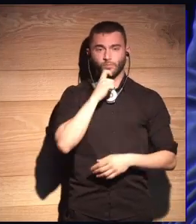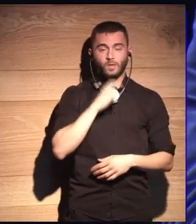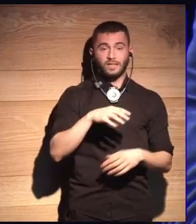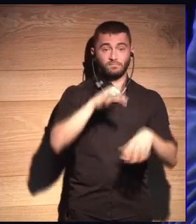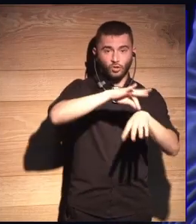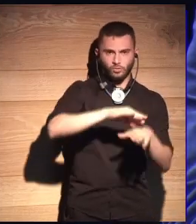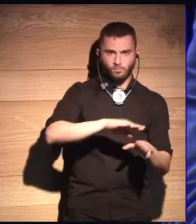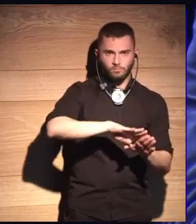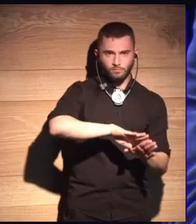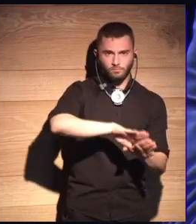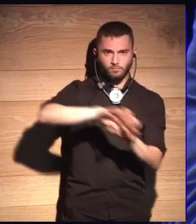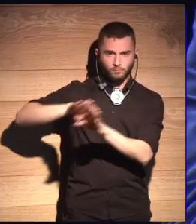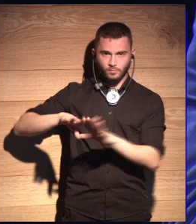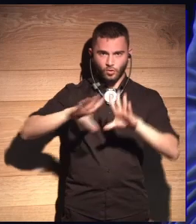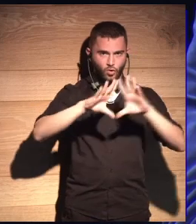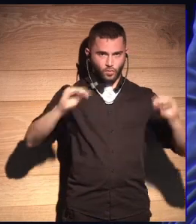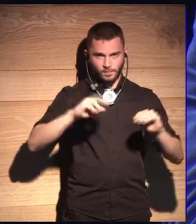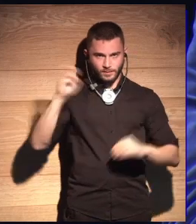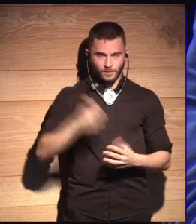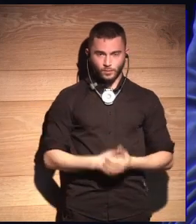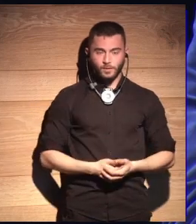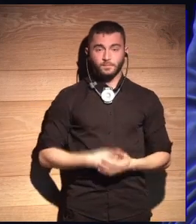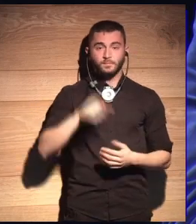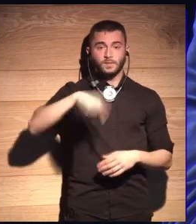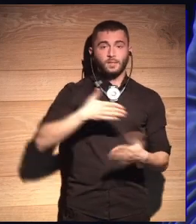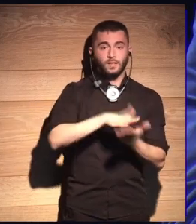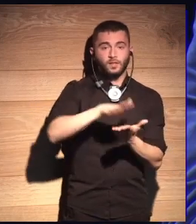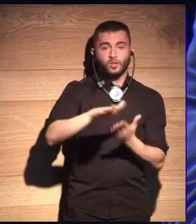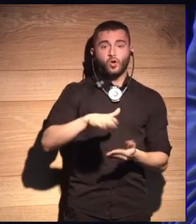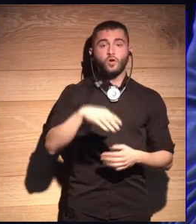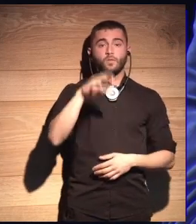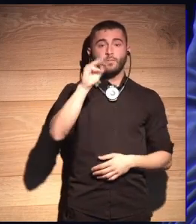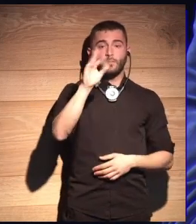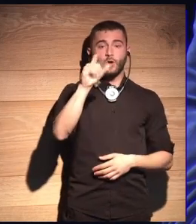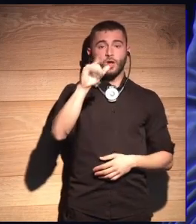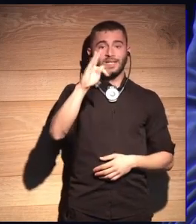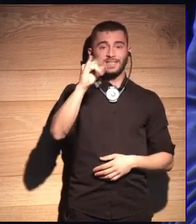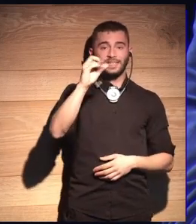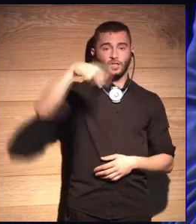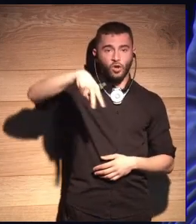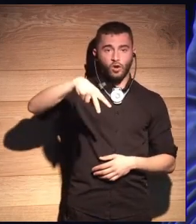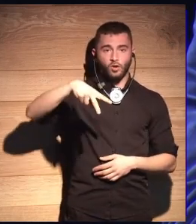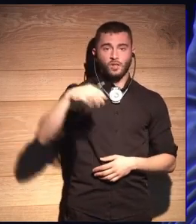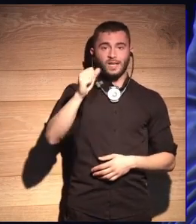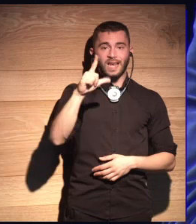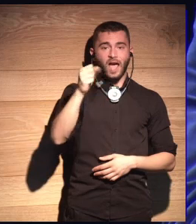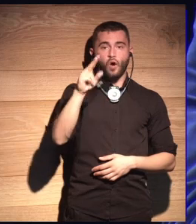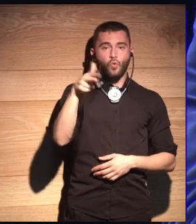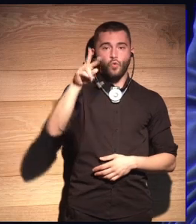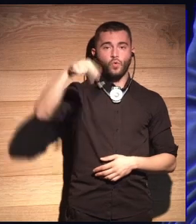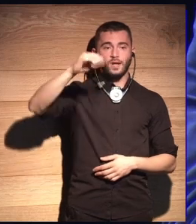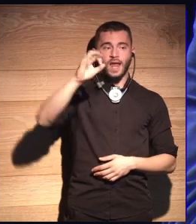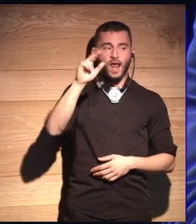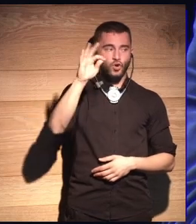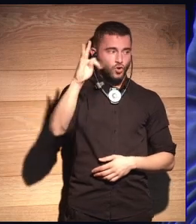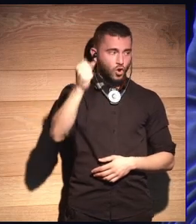parties, electoral campaigns, and he has a PhD by the Pompeu Fabra University. He's a co-author of the